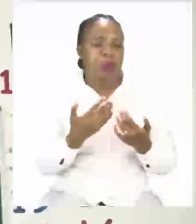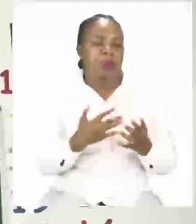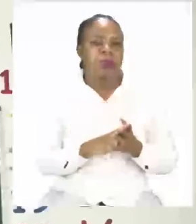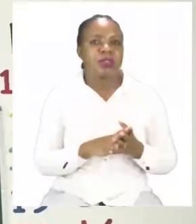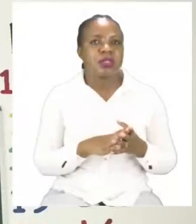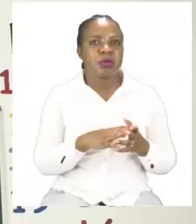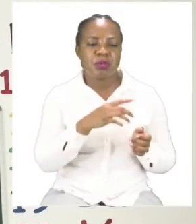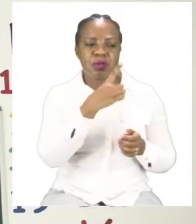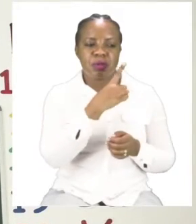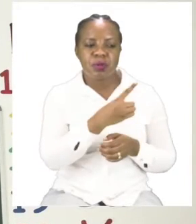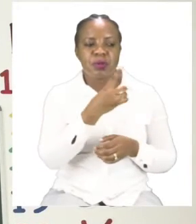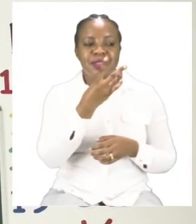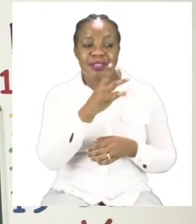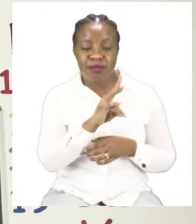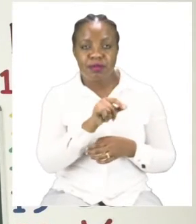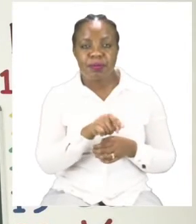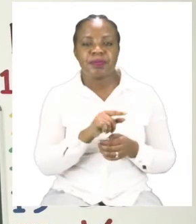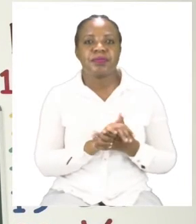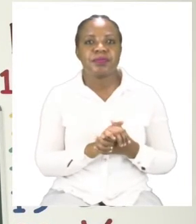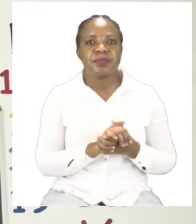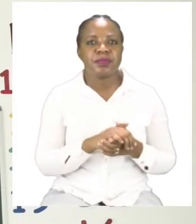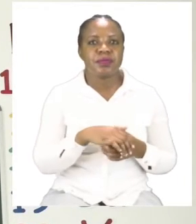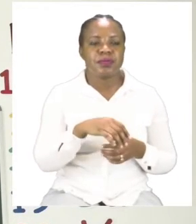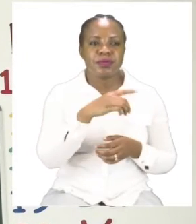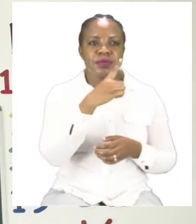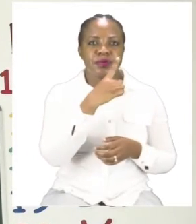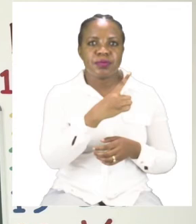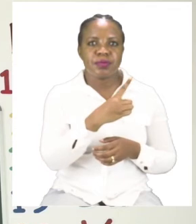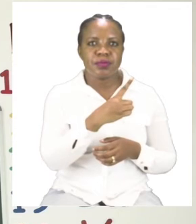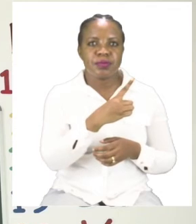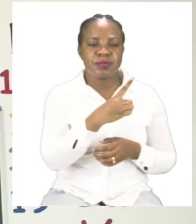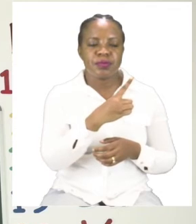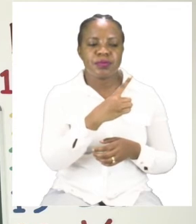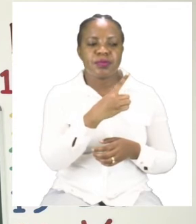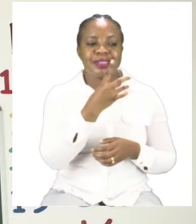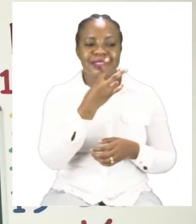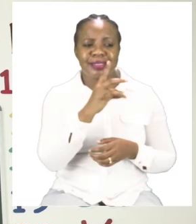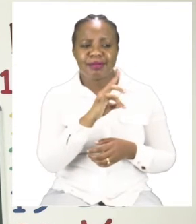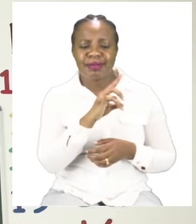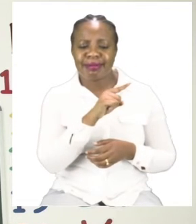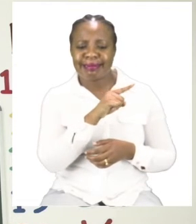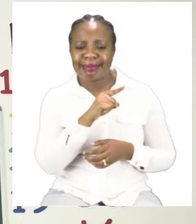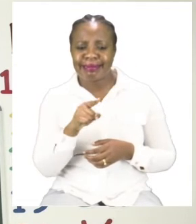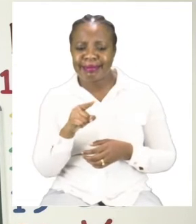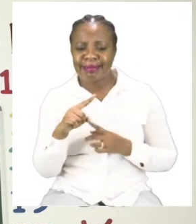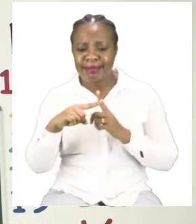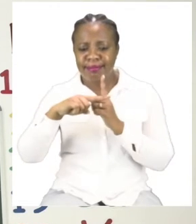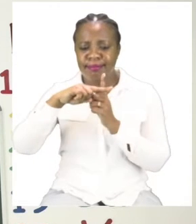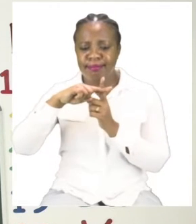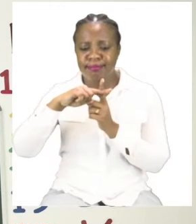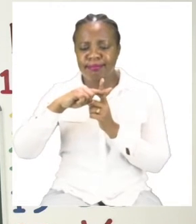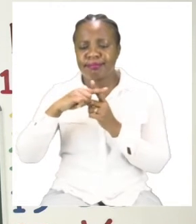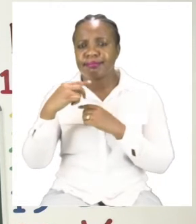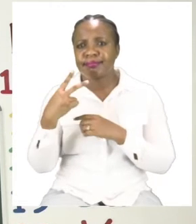17. So we have 17, then an arrow pointing to plus 2. And